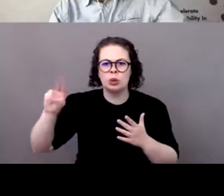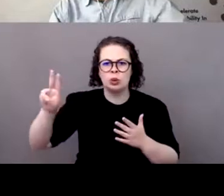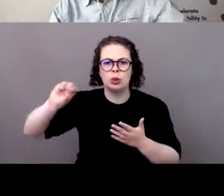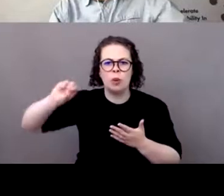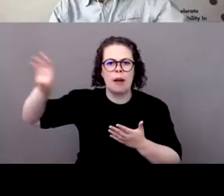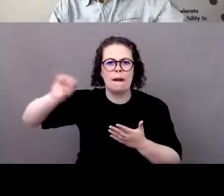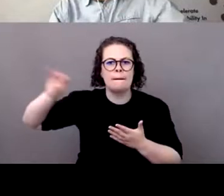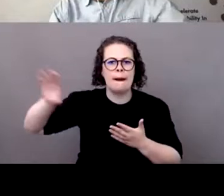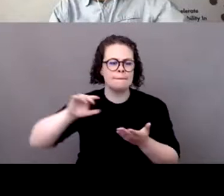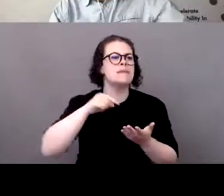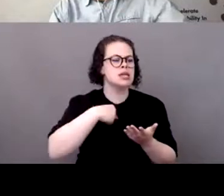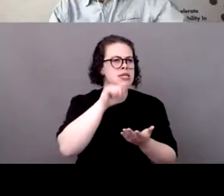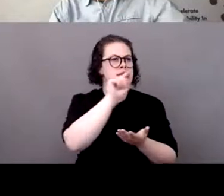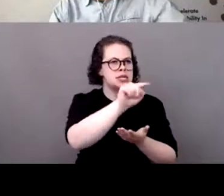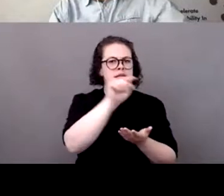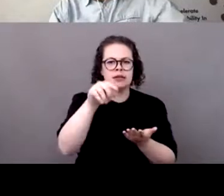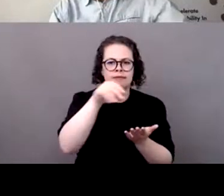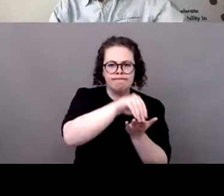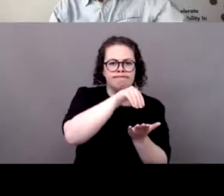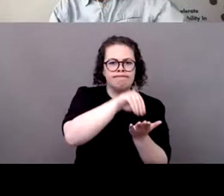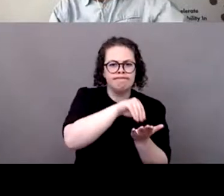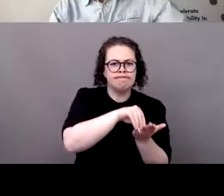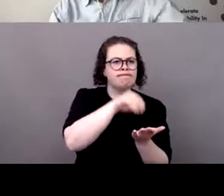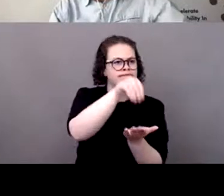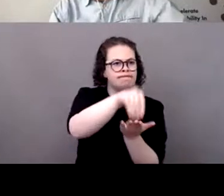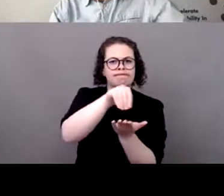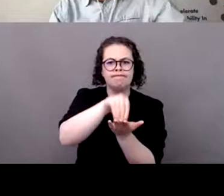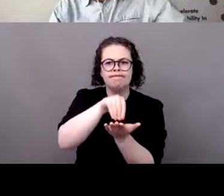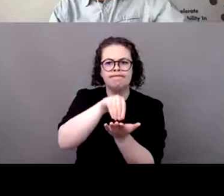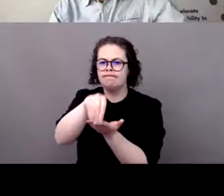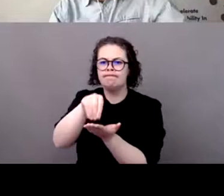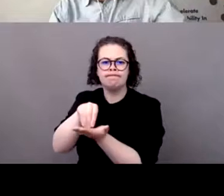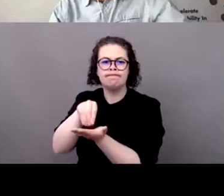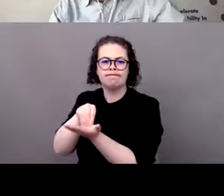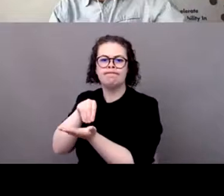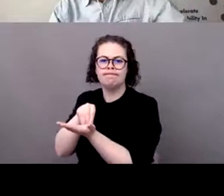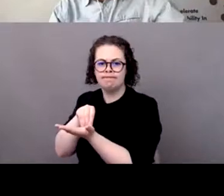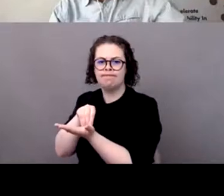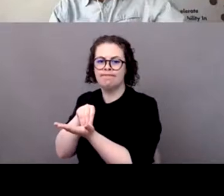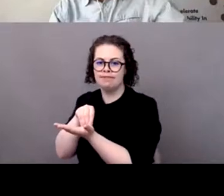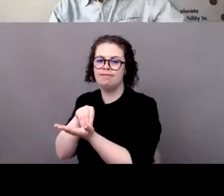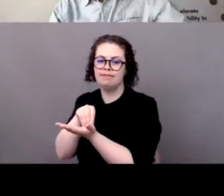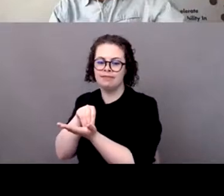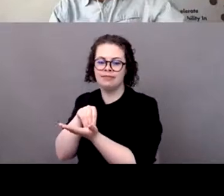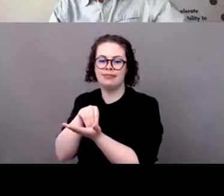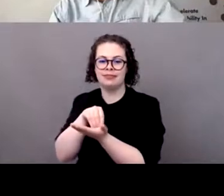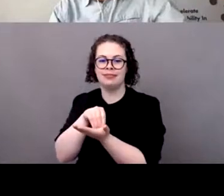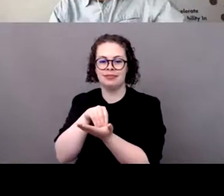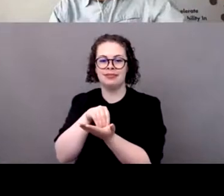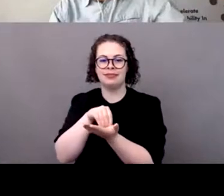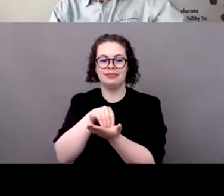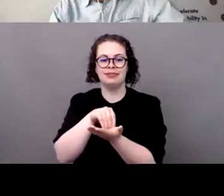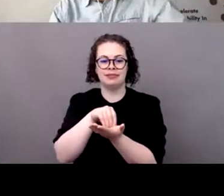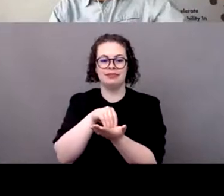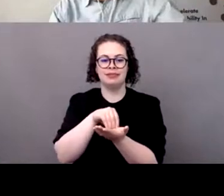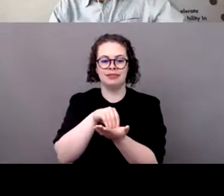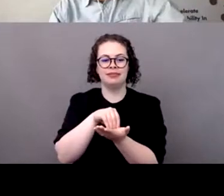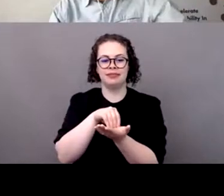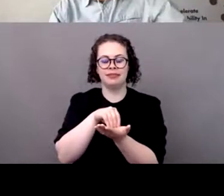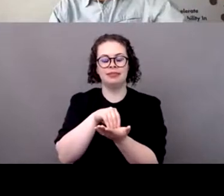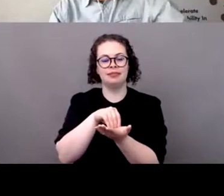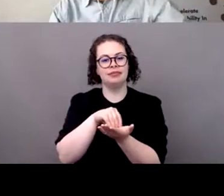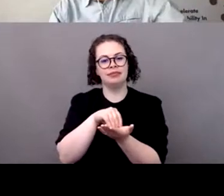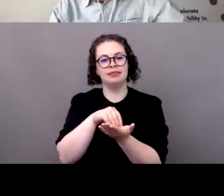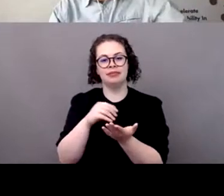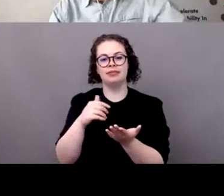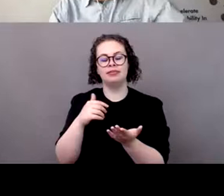parameter among the others. Of course, there are still some concerns about